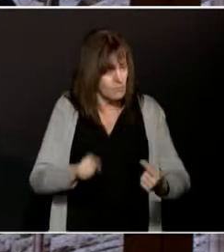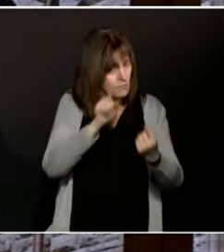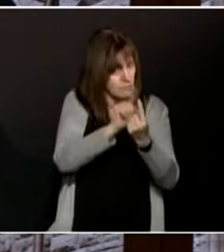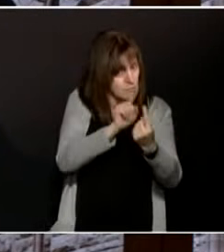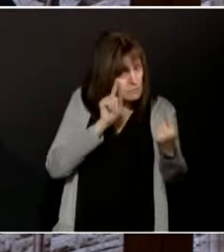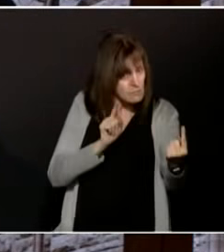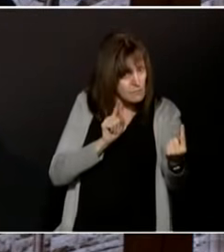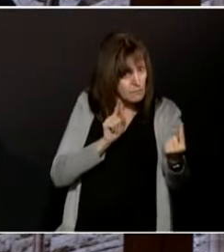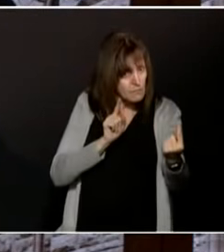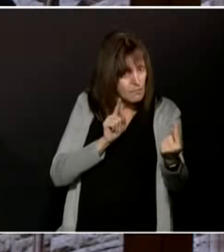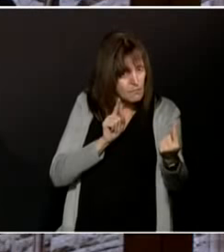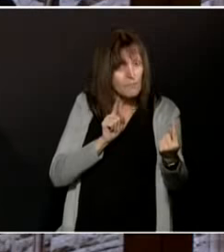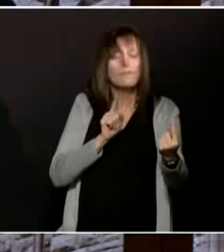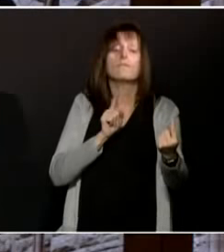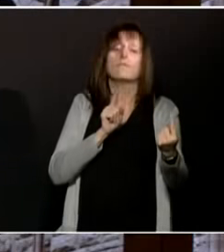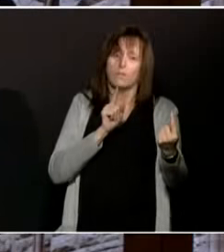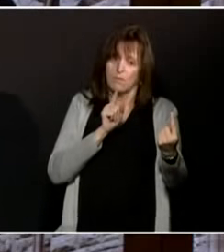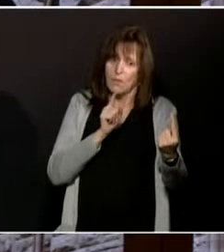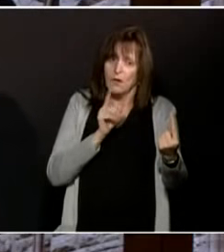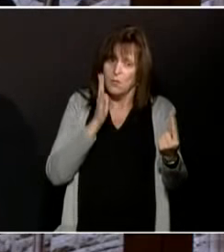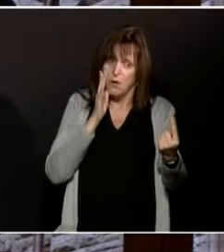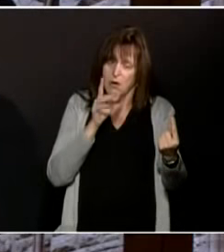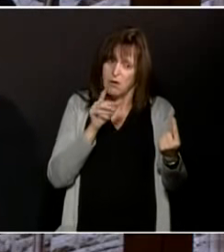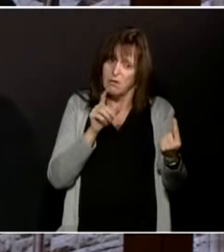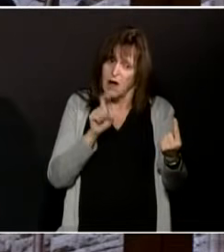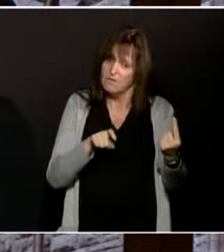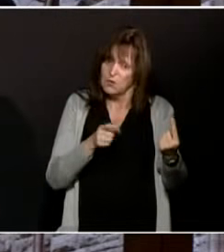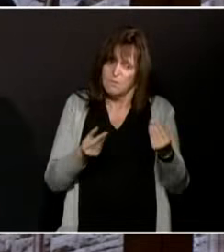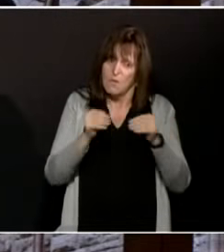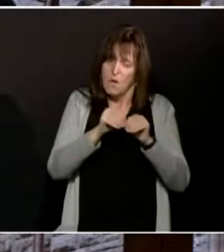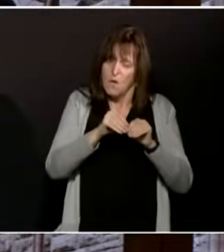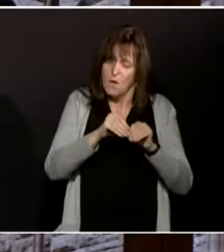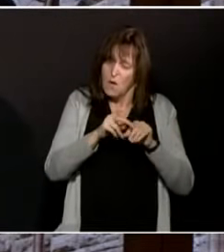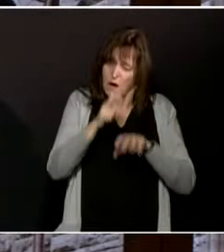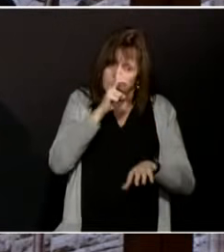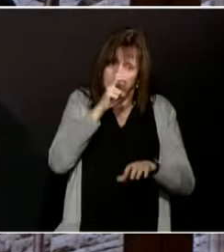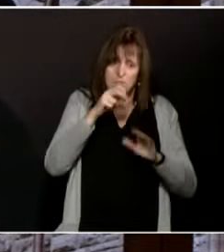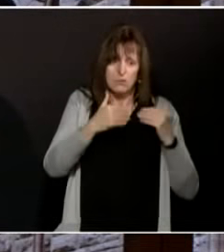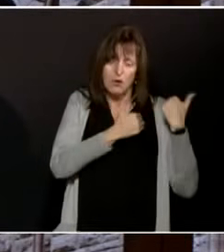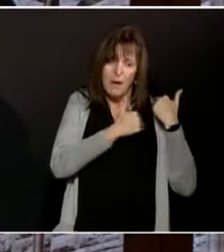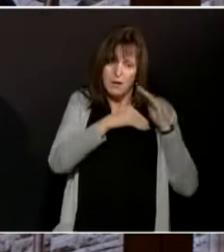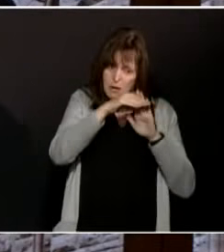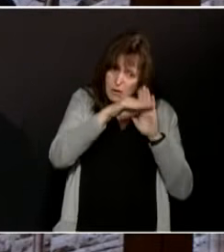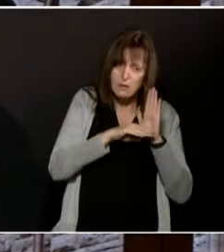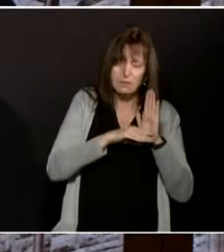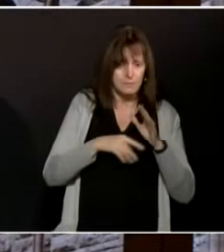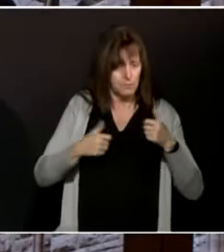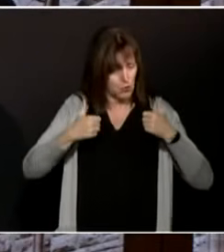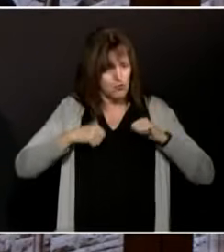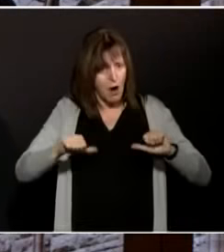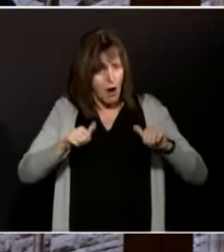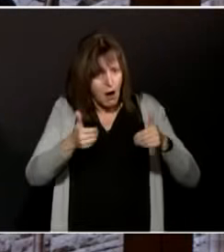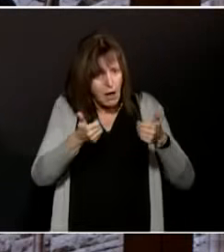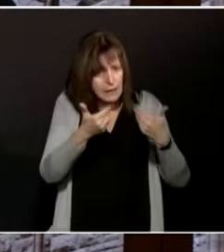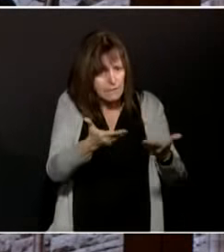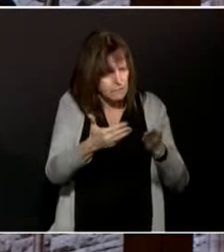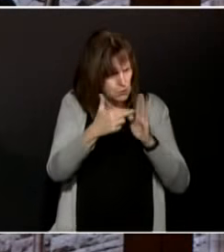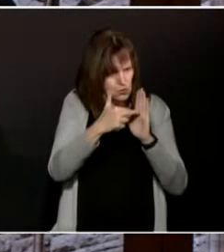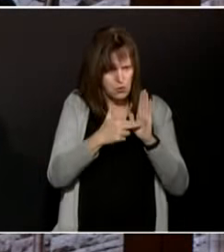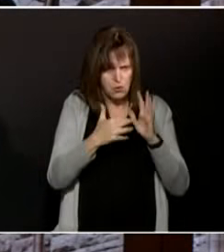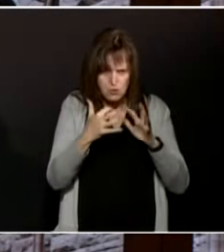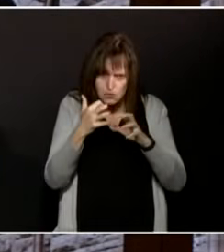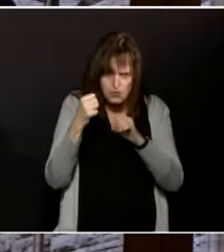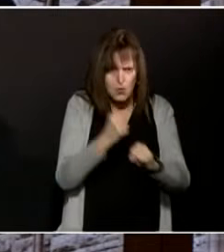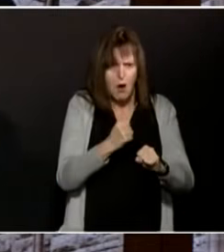very strict on this. We're trying to do our part to make sure those are strong. We need you to do your part to make sure they're strong. And then the other